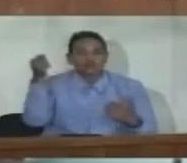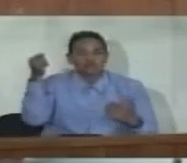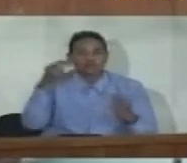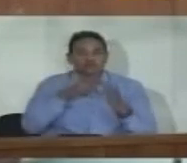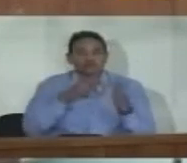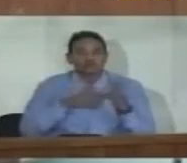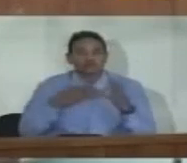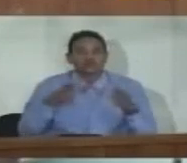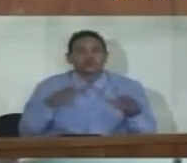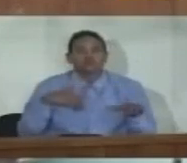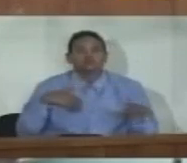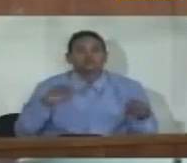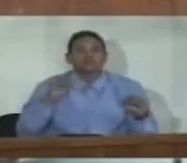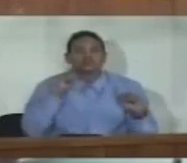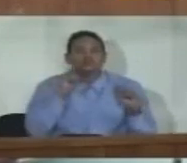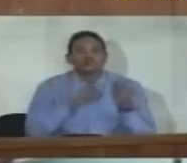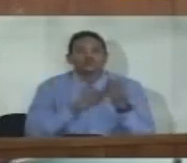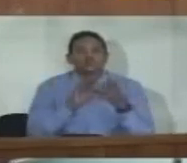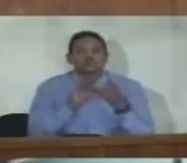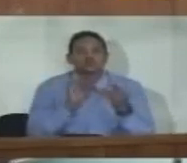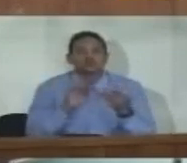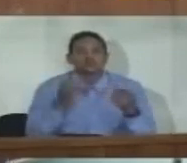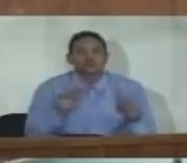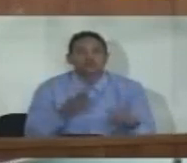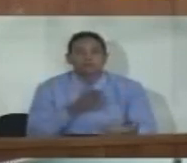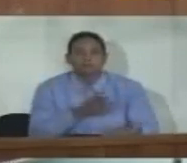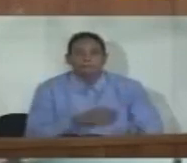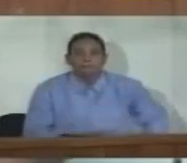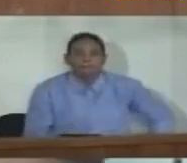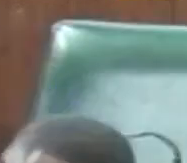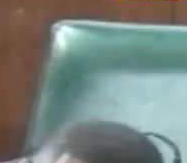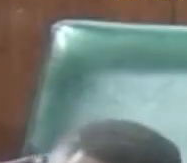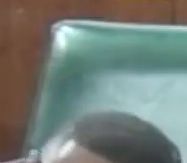to enable me to take these motions.